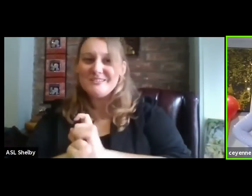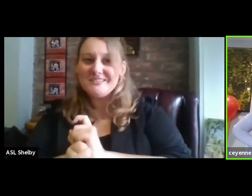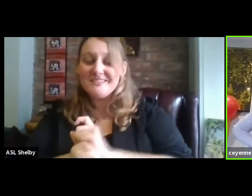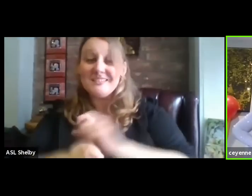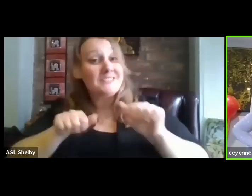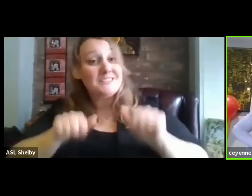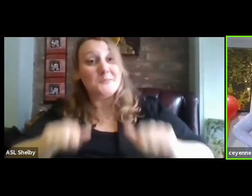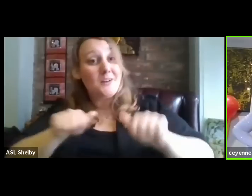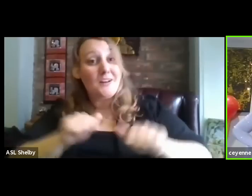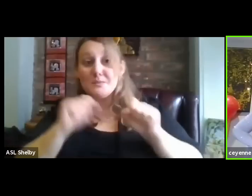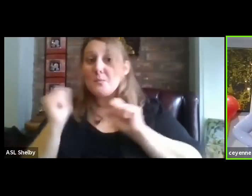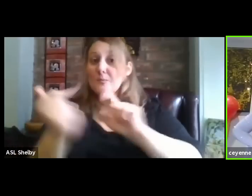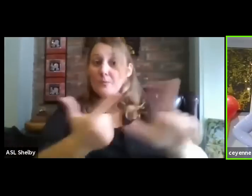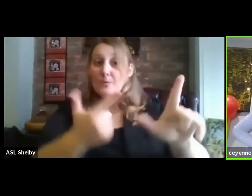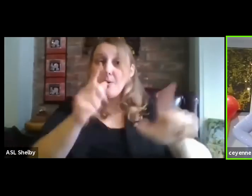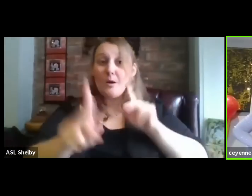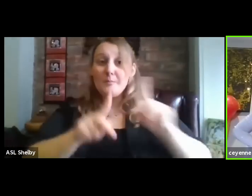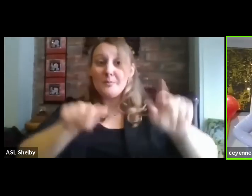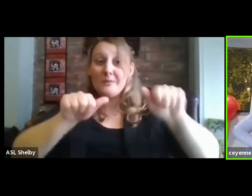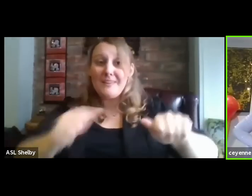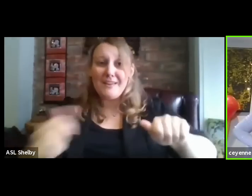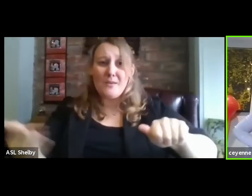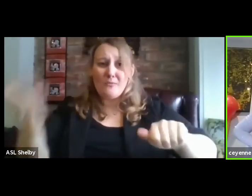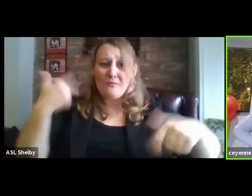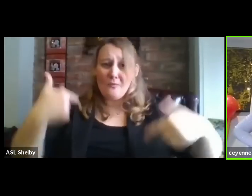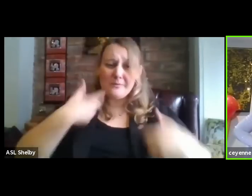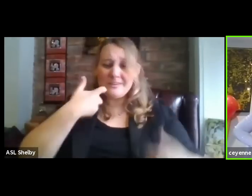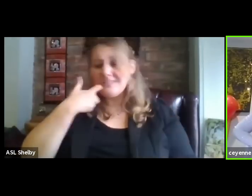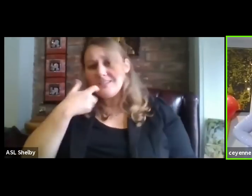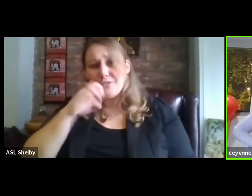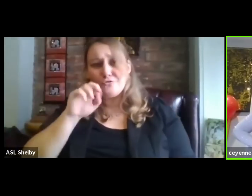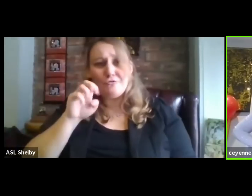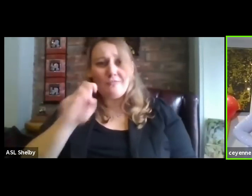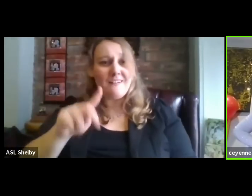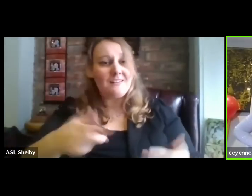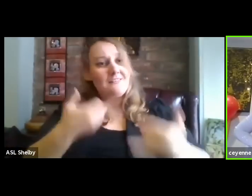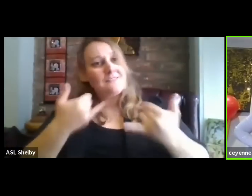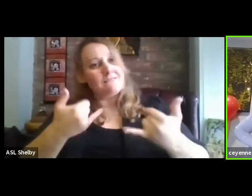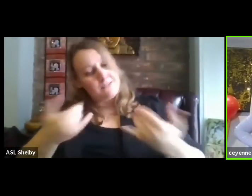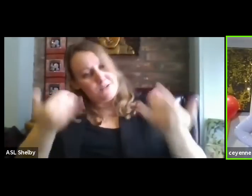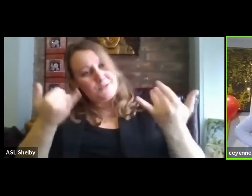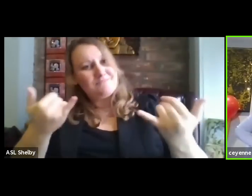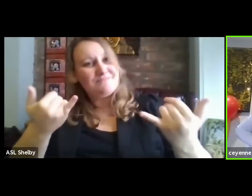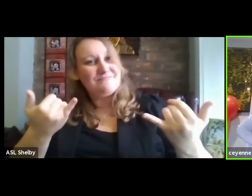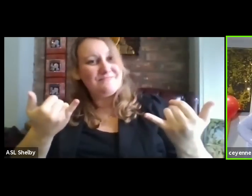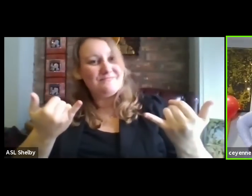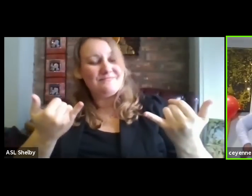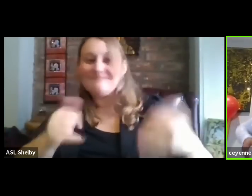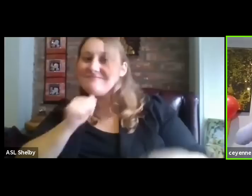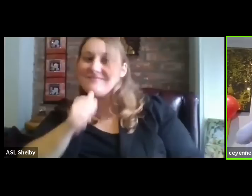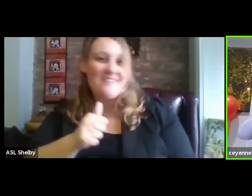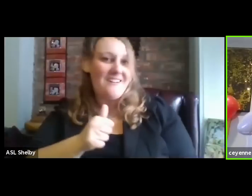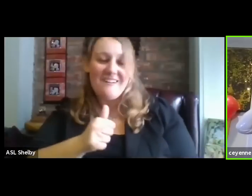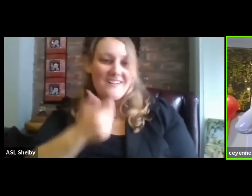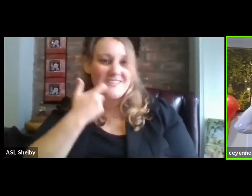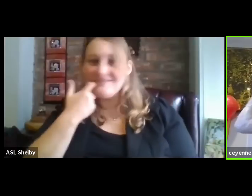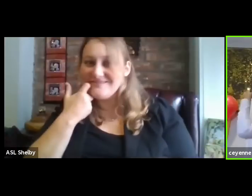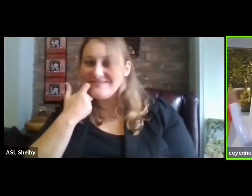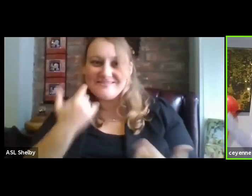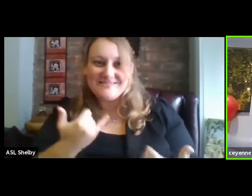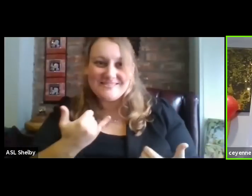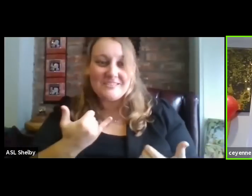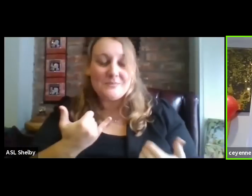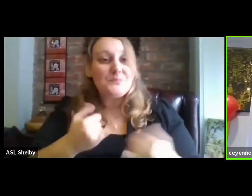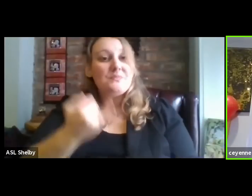now. And I was really, really out there. And I'm not that person anymore. And if you're out there and